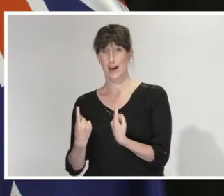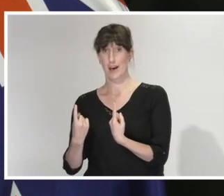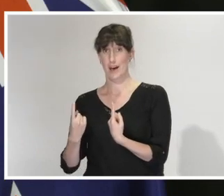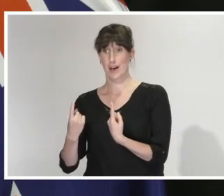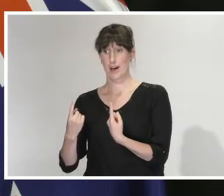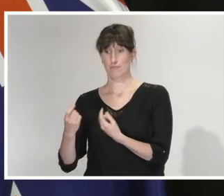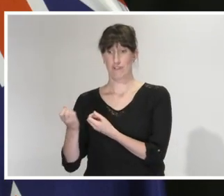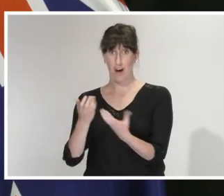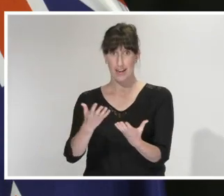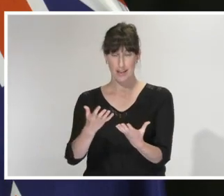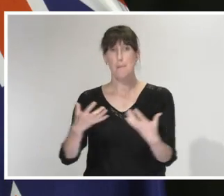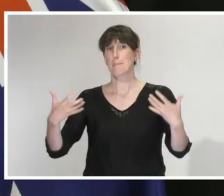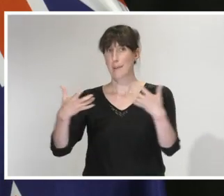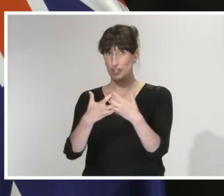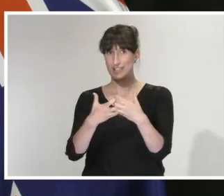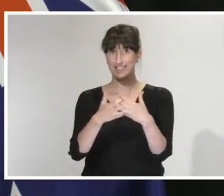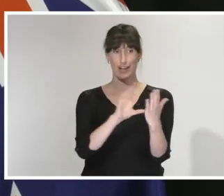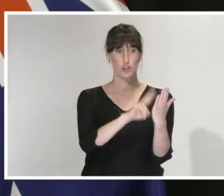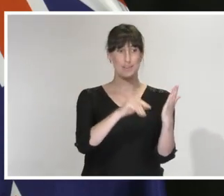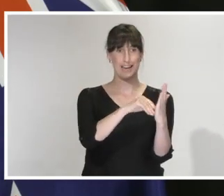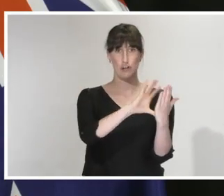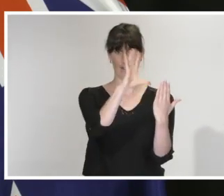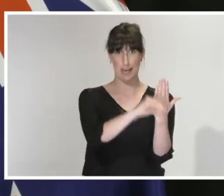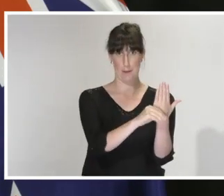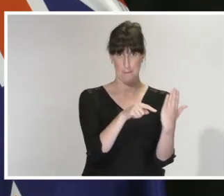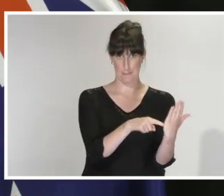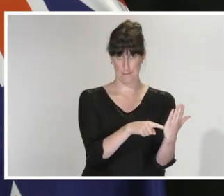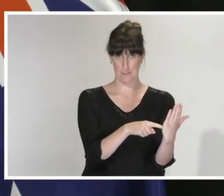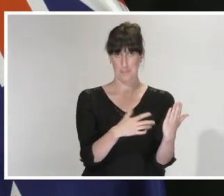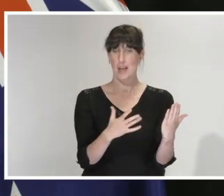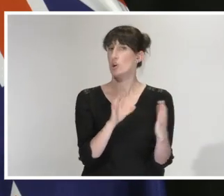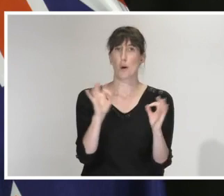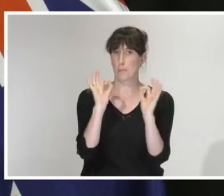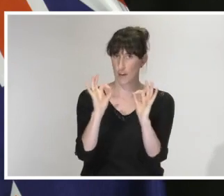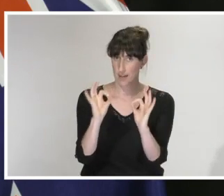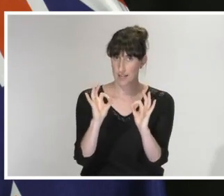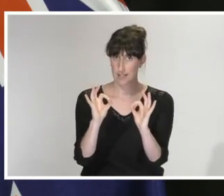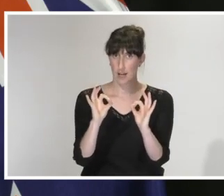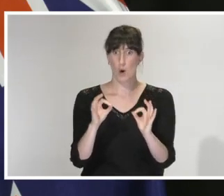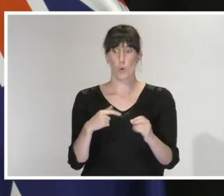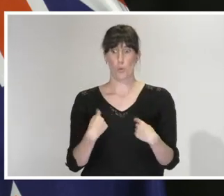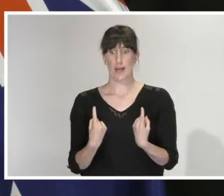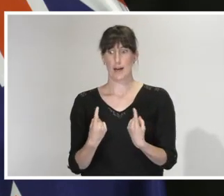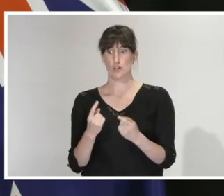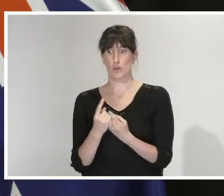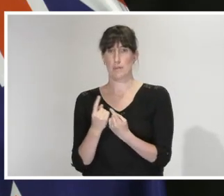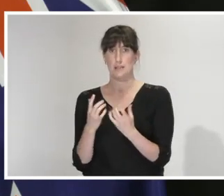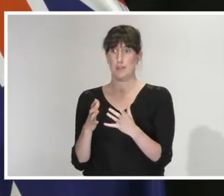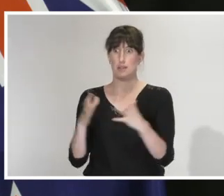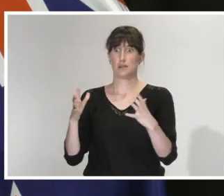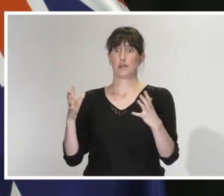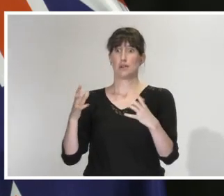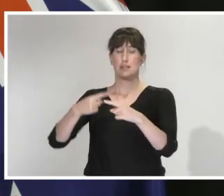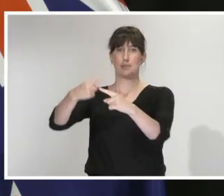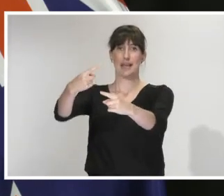Zealand curriculum. That won't be perfect, let's be frank about that, because we're talking about doing something at scale, at speed, and schools structure